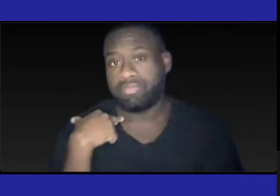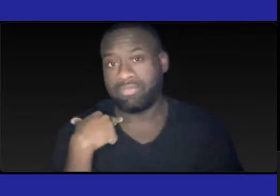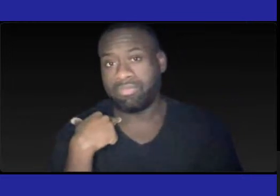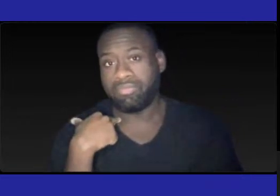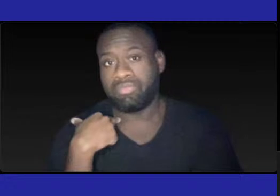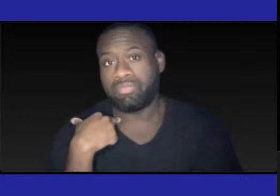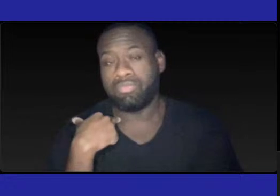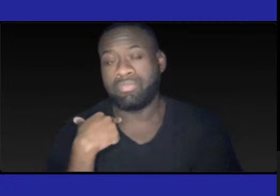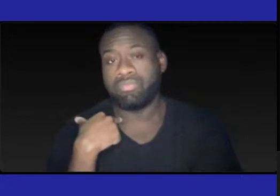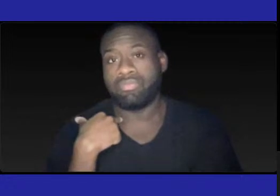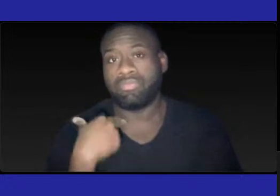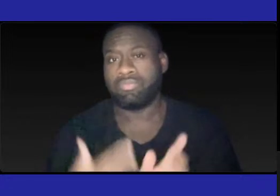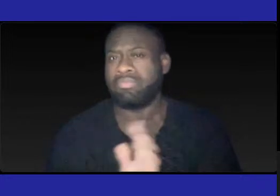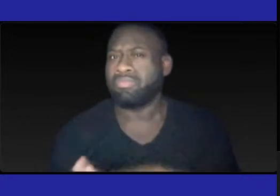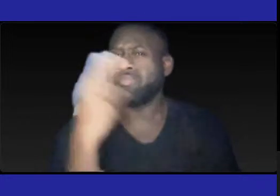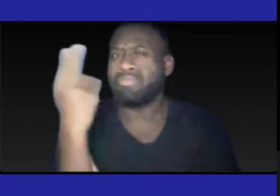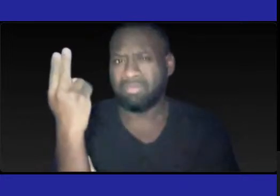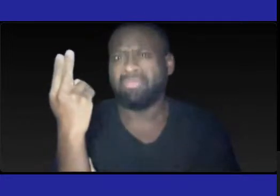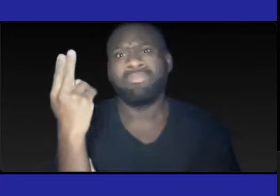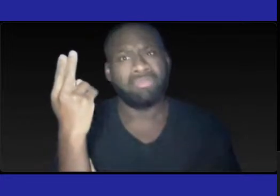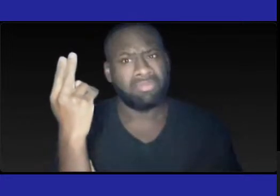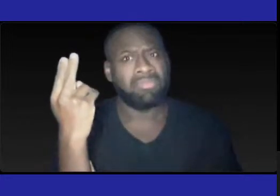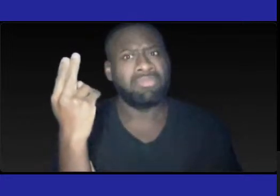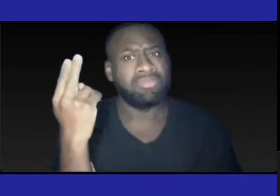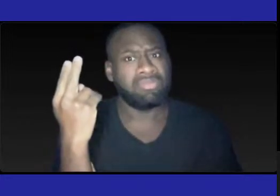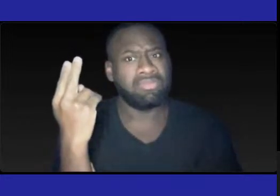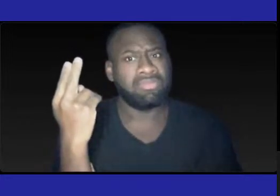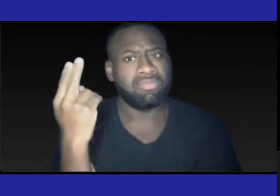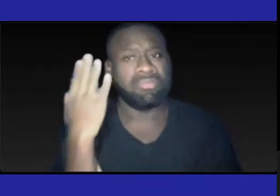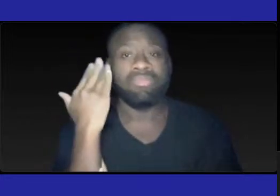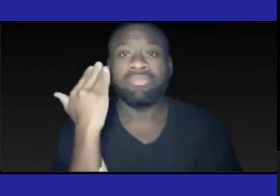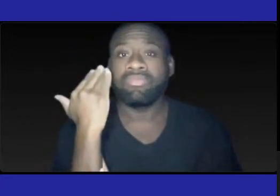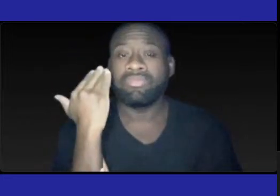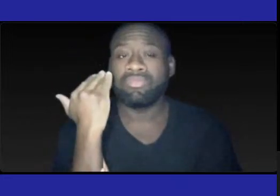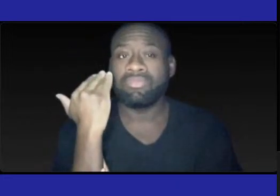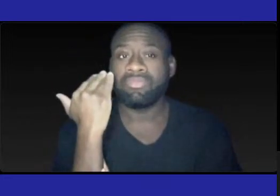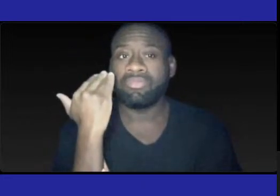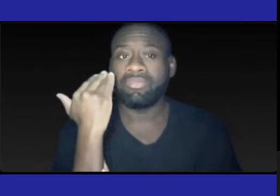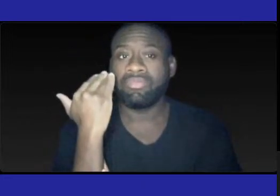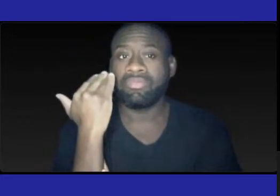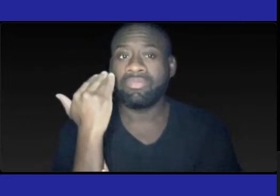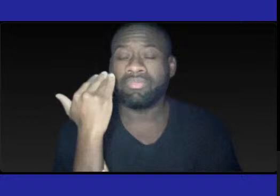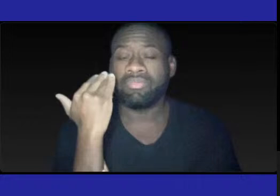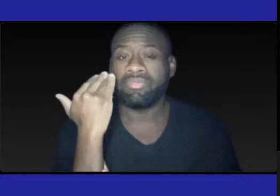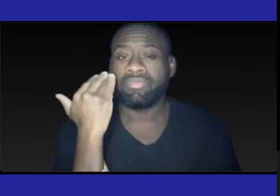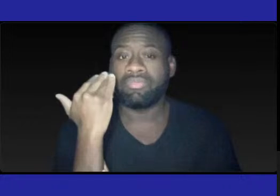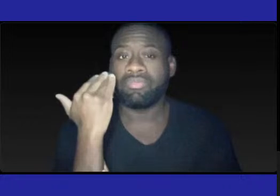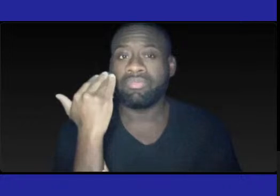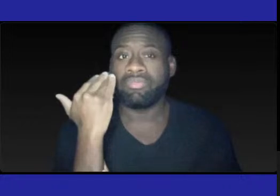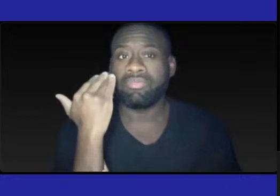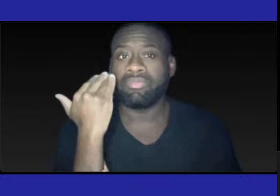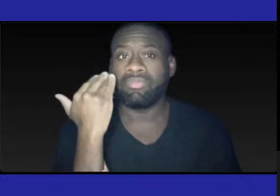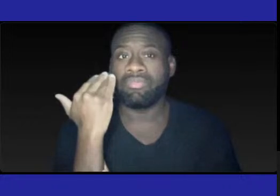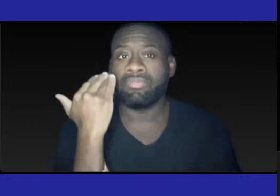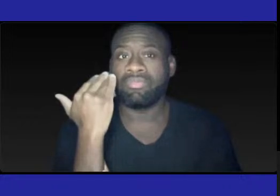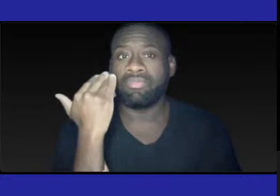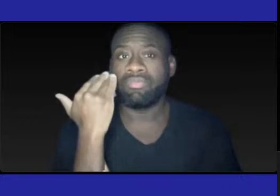much higher, and you know, and you know,